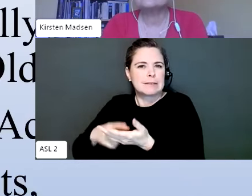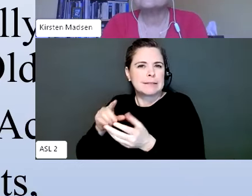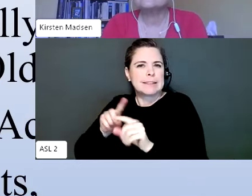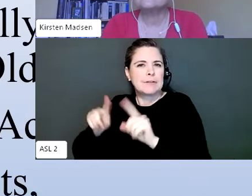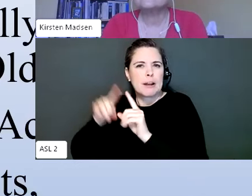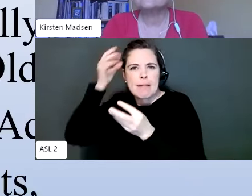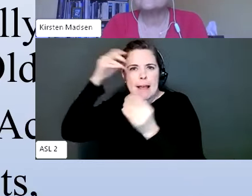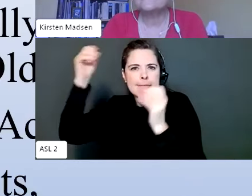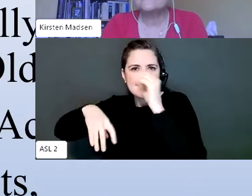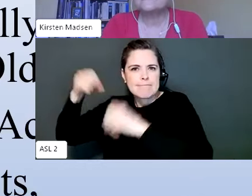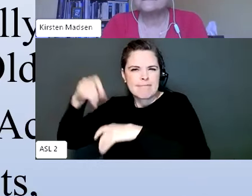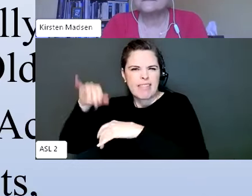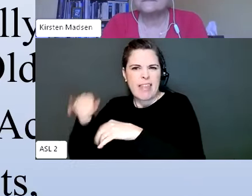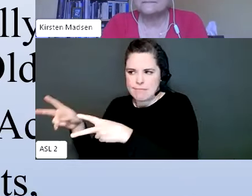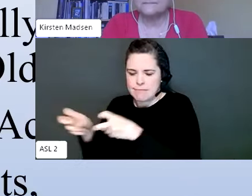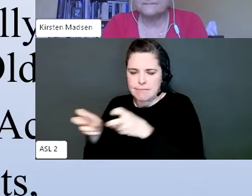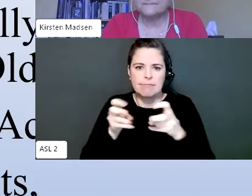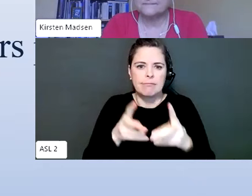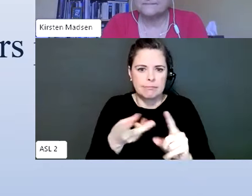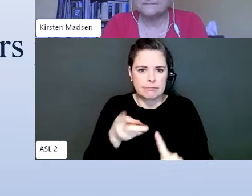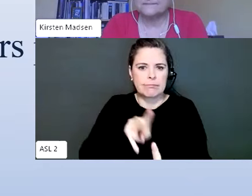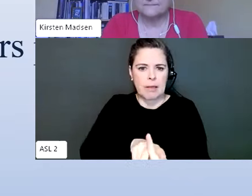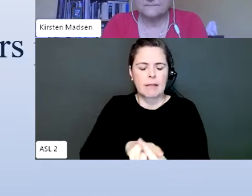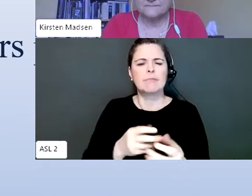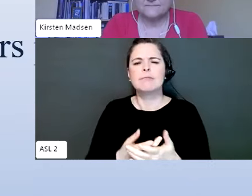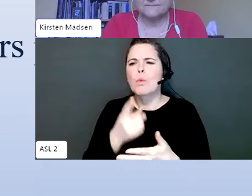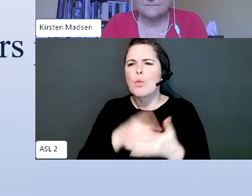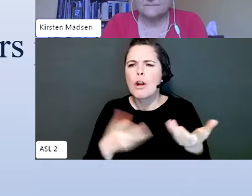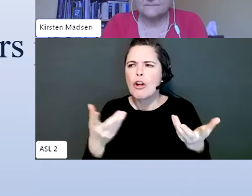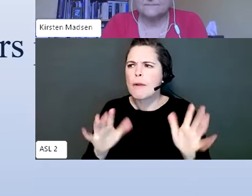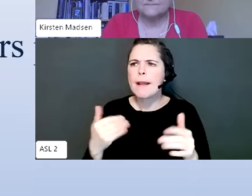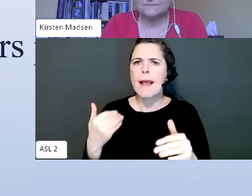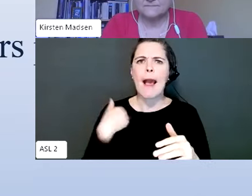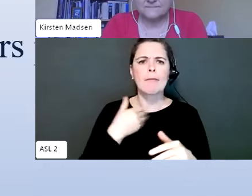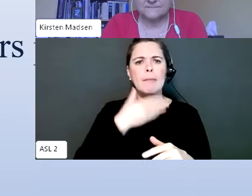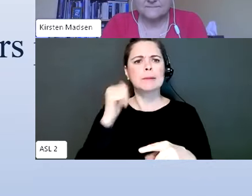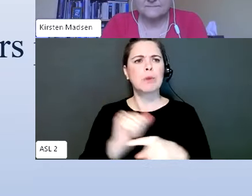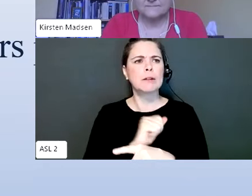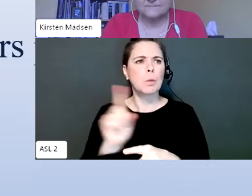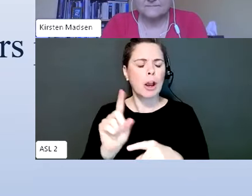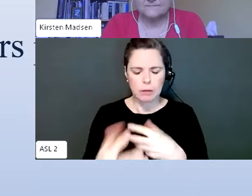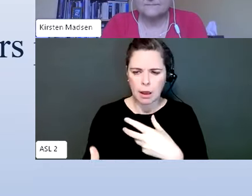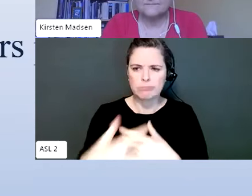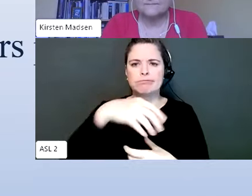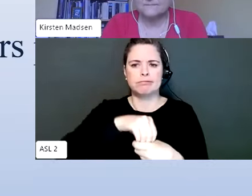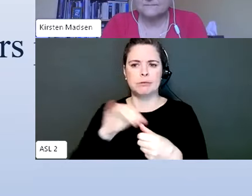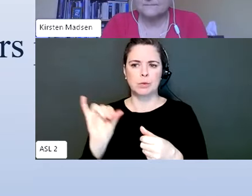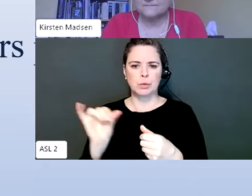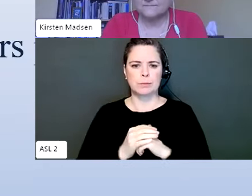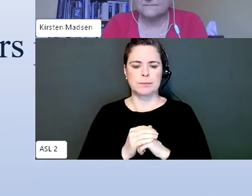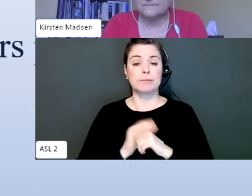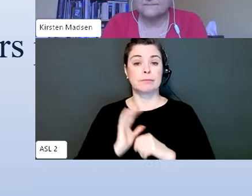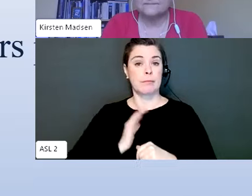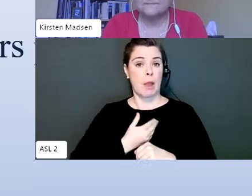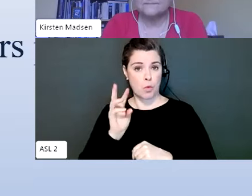and existing best practices. And it's available to everyone through the Sheridan website, and